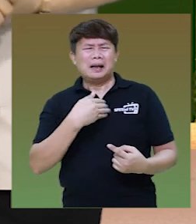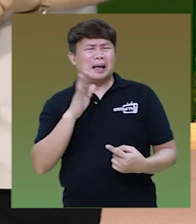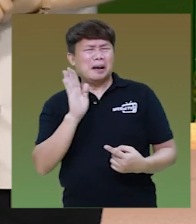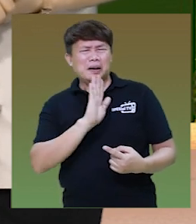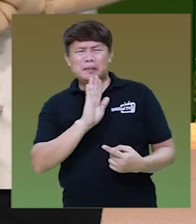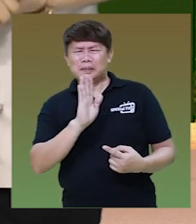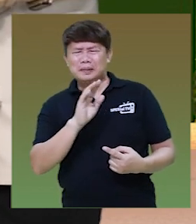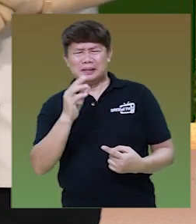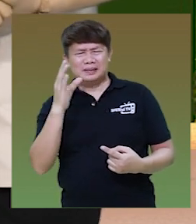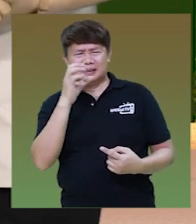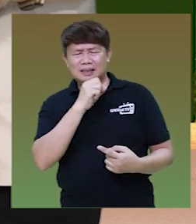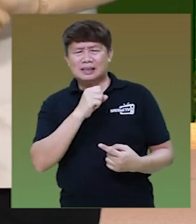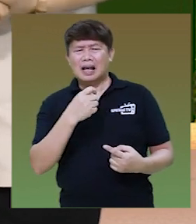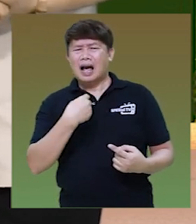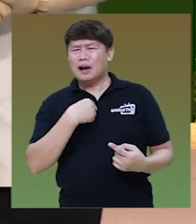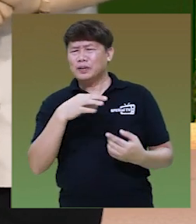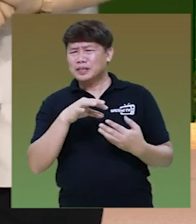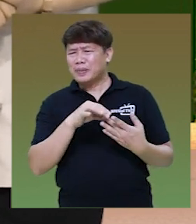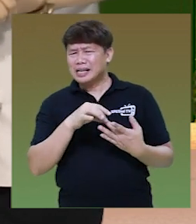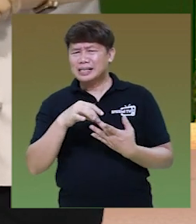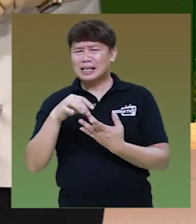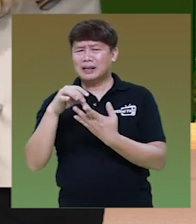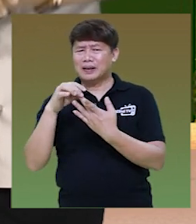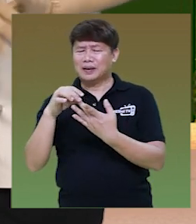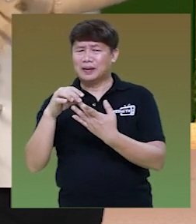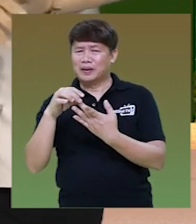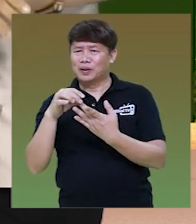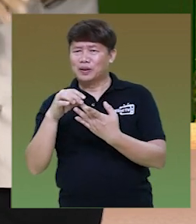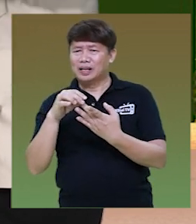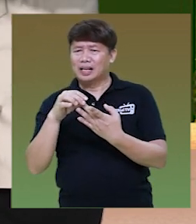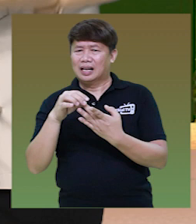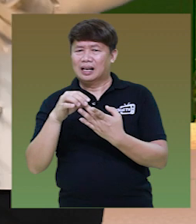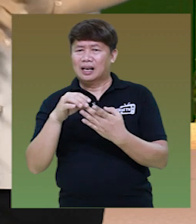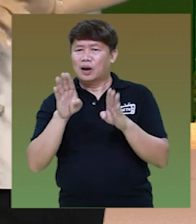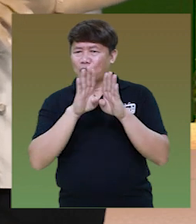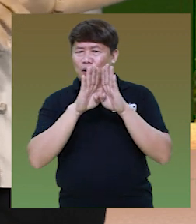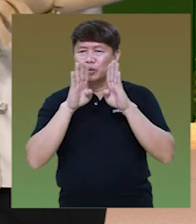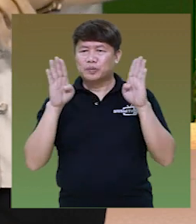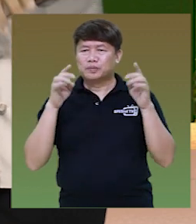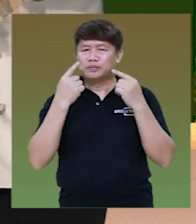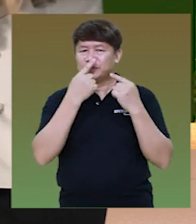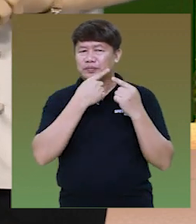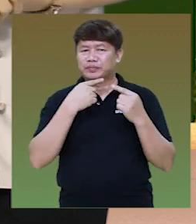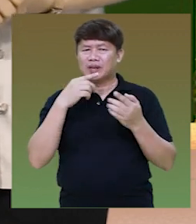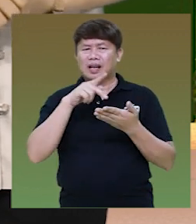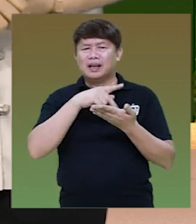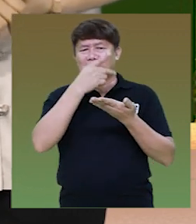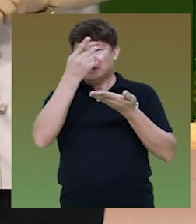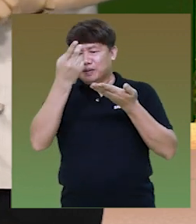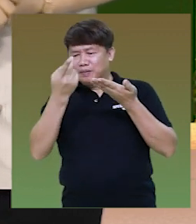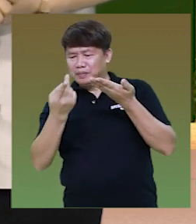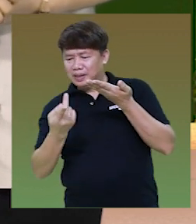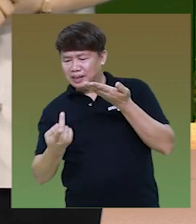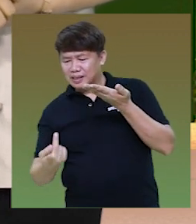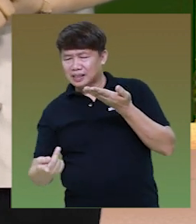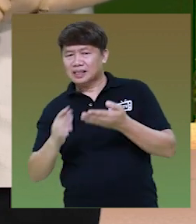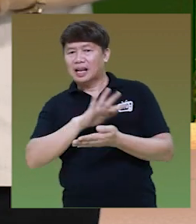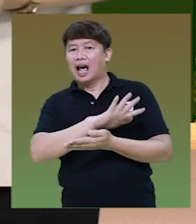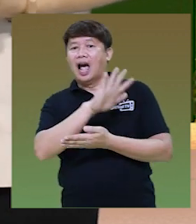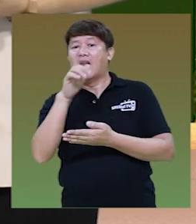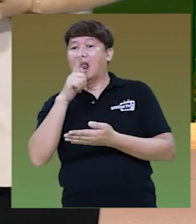not strange, I am special." He opened his mouth and fell from the